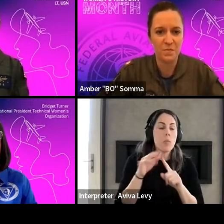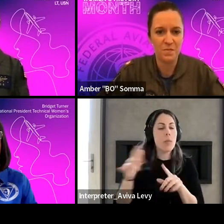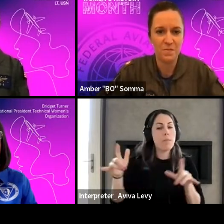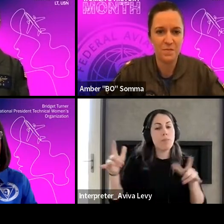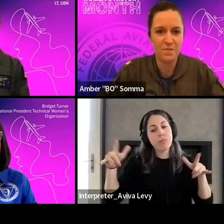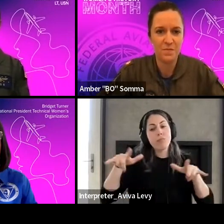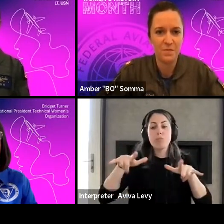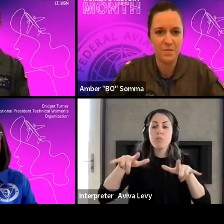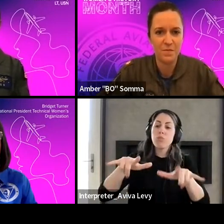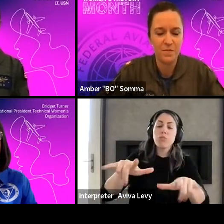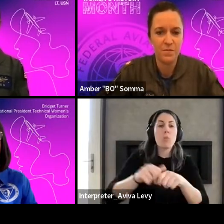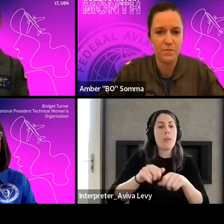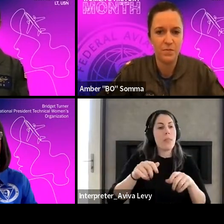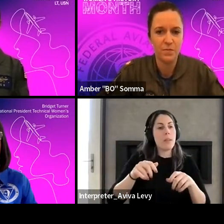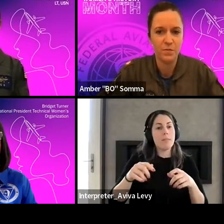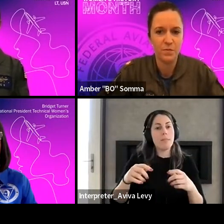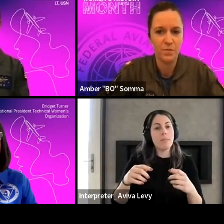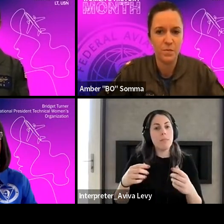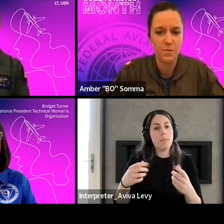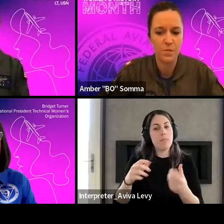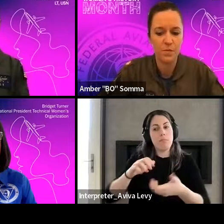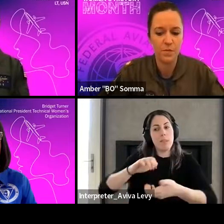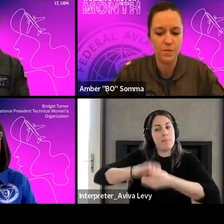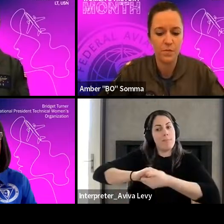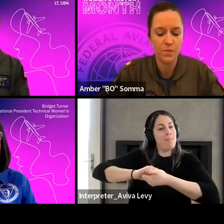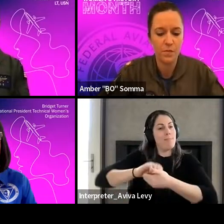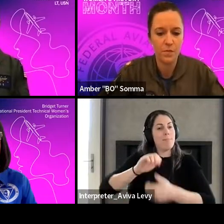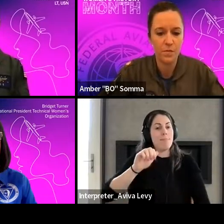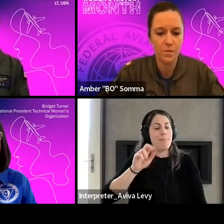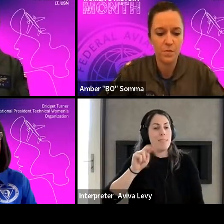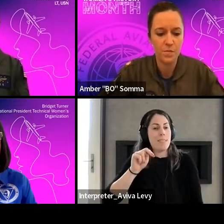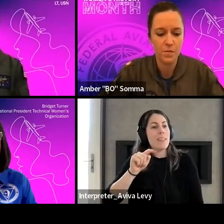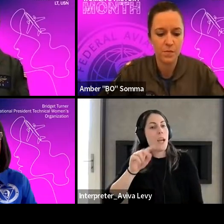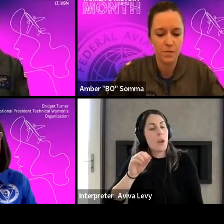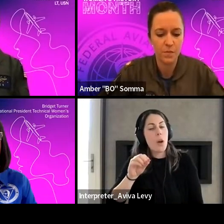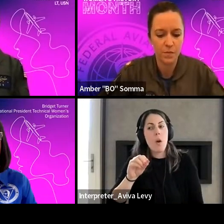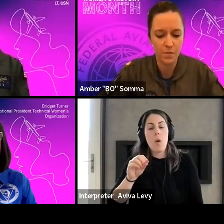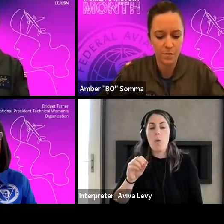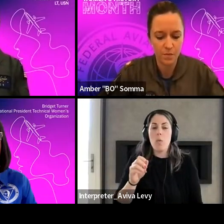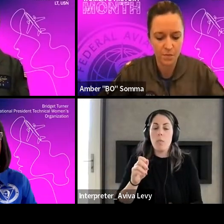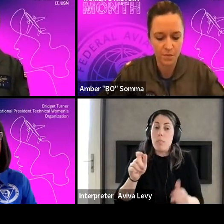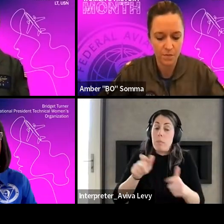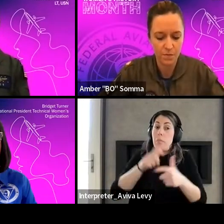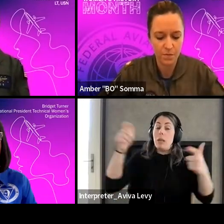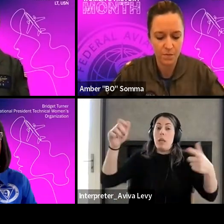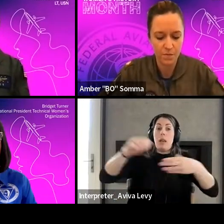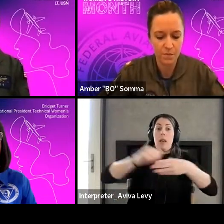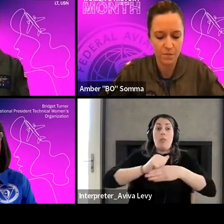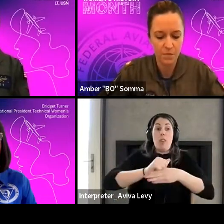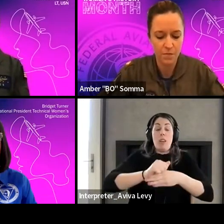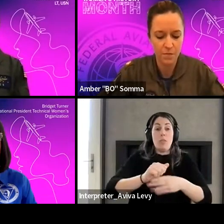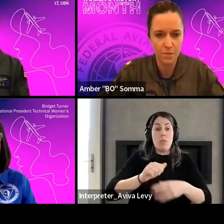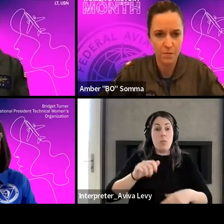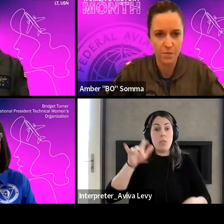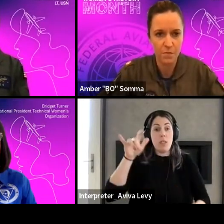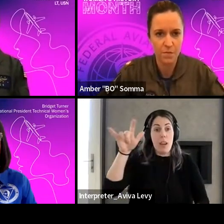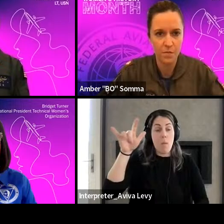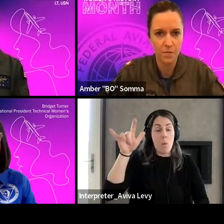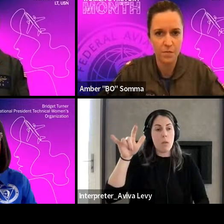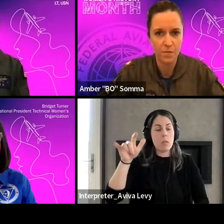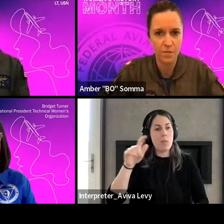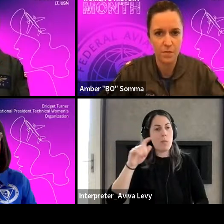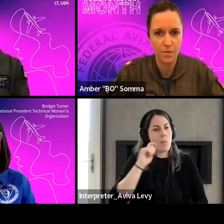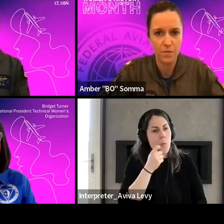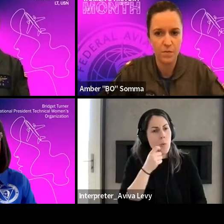NATO allies, as well as the United States Air Force, and these huge, large force exercises. It was really cool. They gave us tours